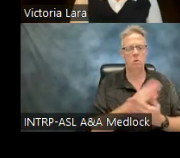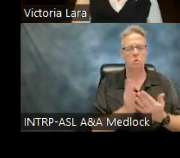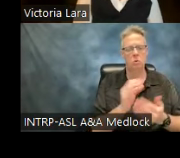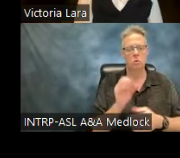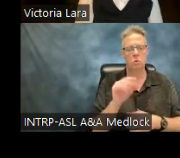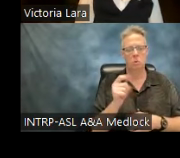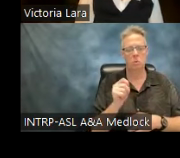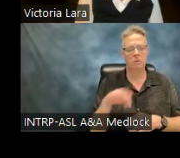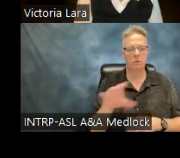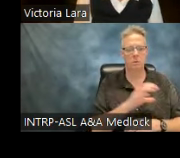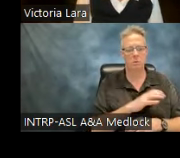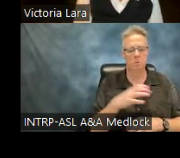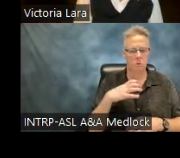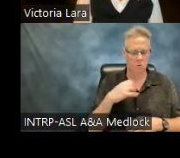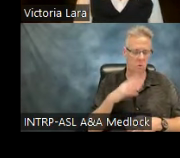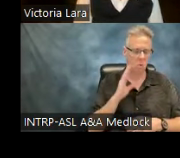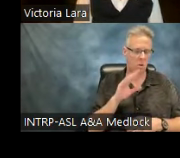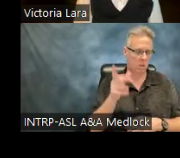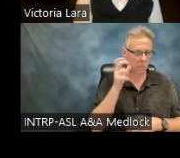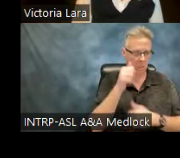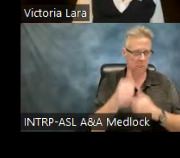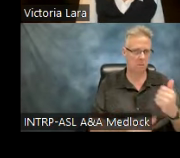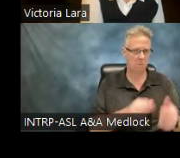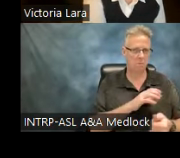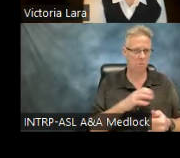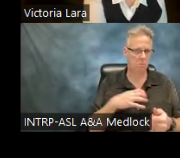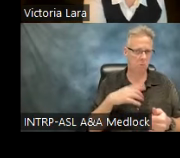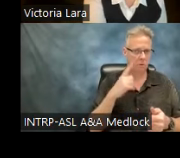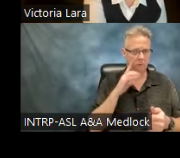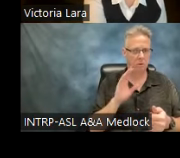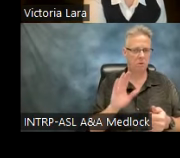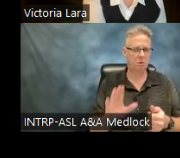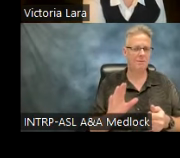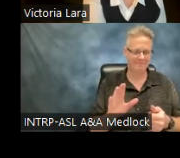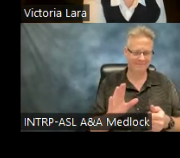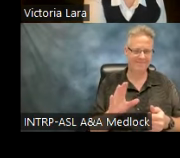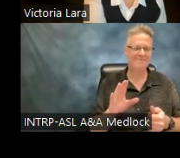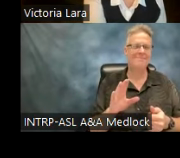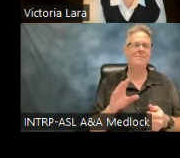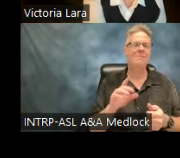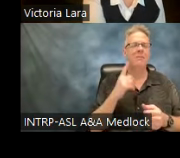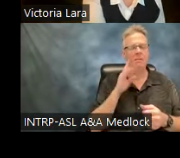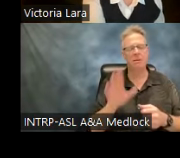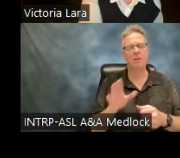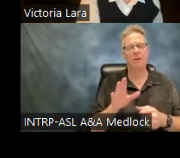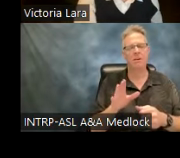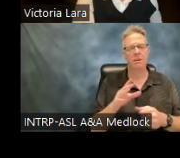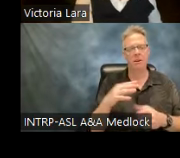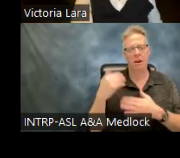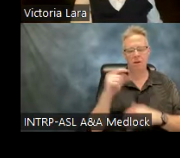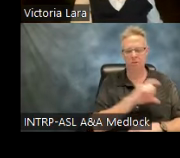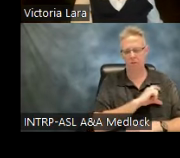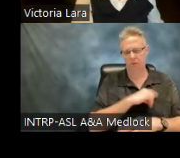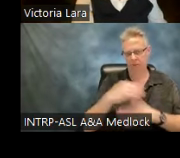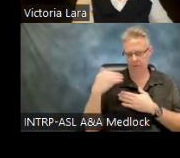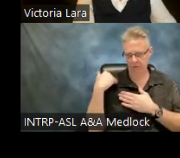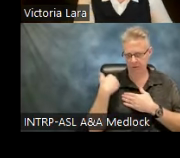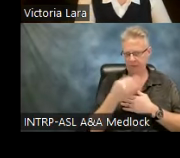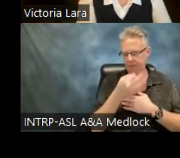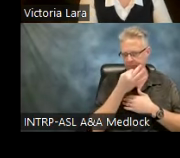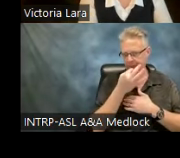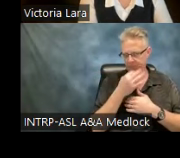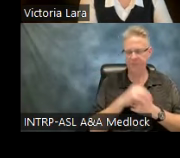Commission, we'll hear from subcommittee We'll hear from the subcommittee on officer accountability in a moment